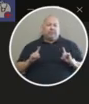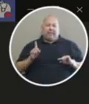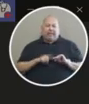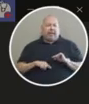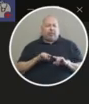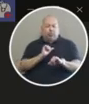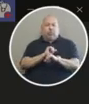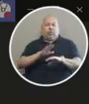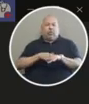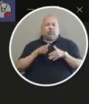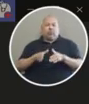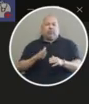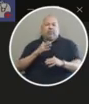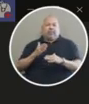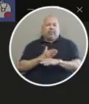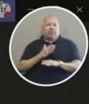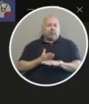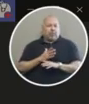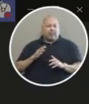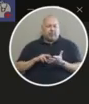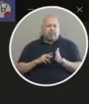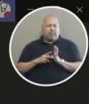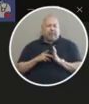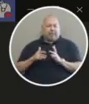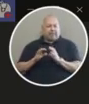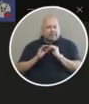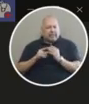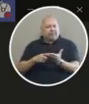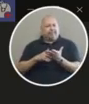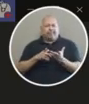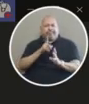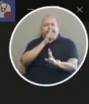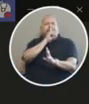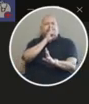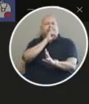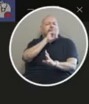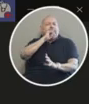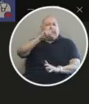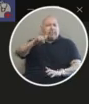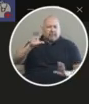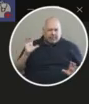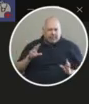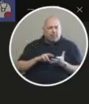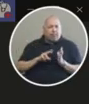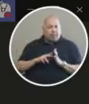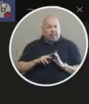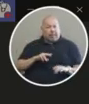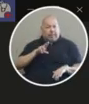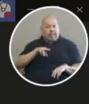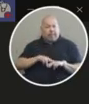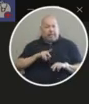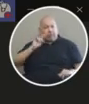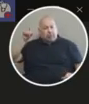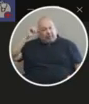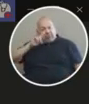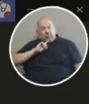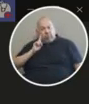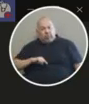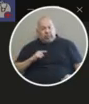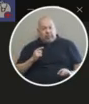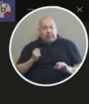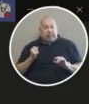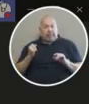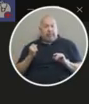street construction, all this discussion is mute. The whole point is mute. And when we talk about next year being